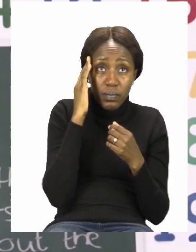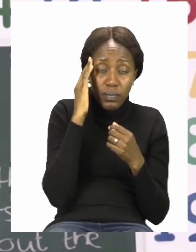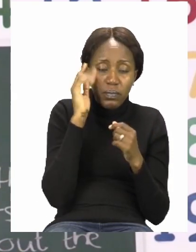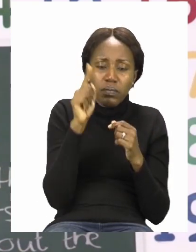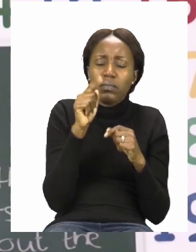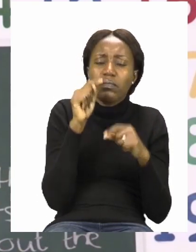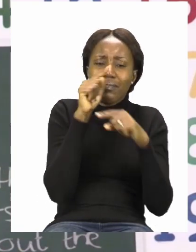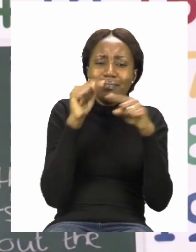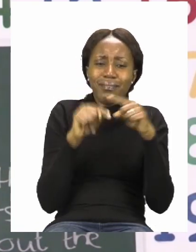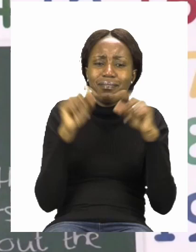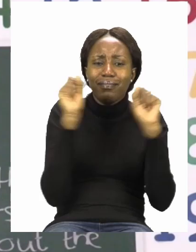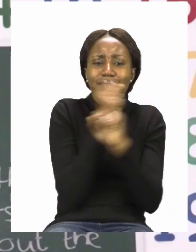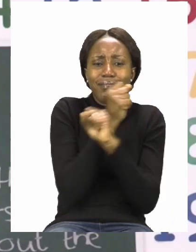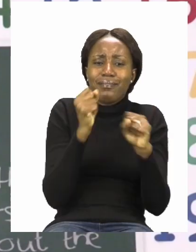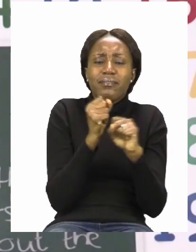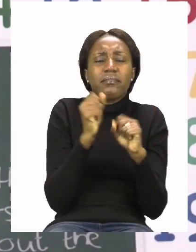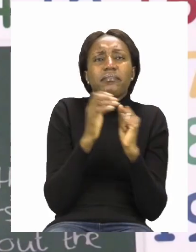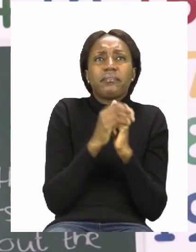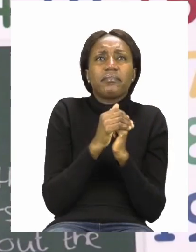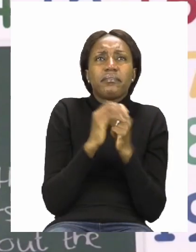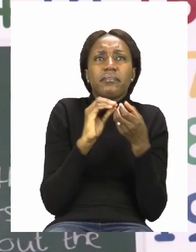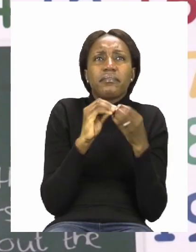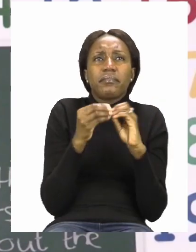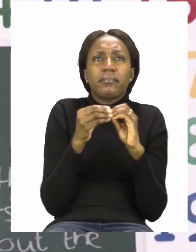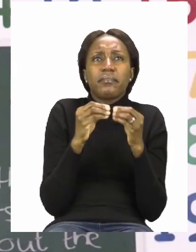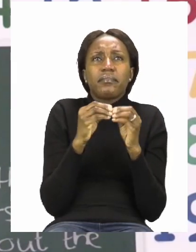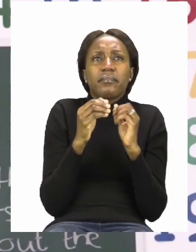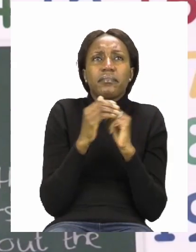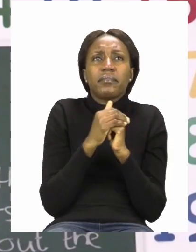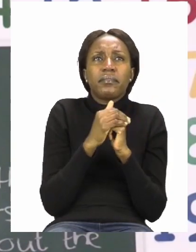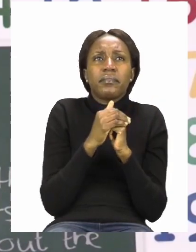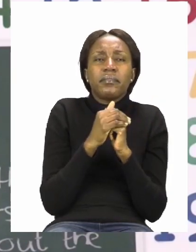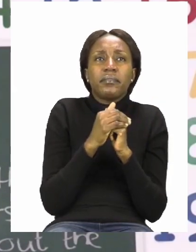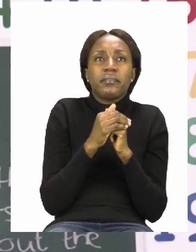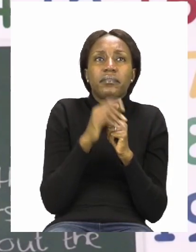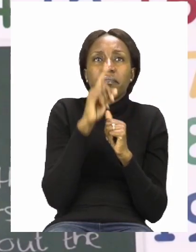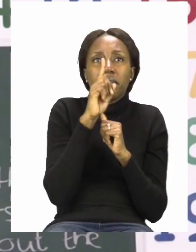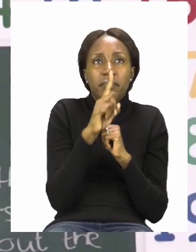odd numbers. If you see a 1